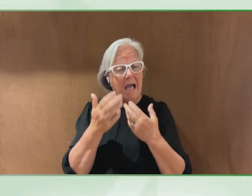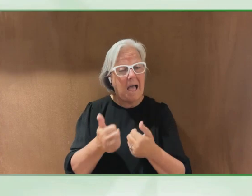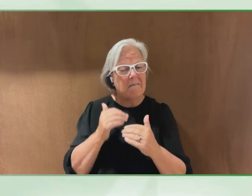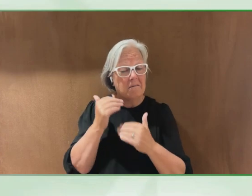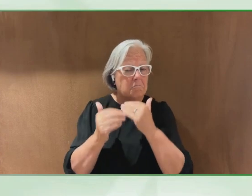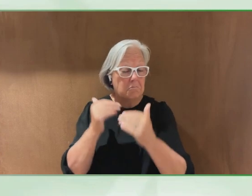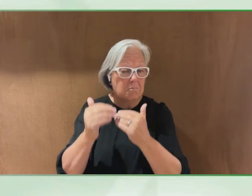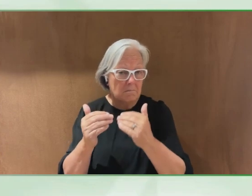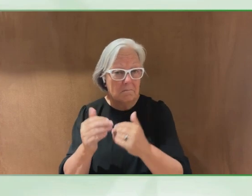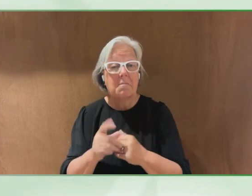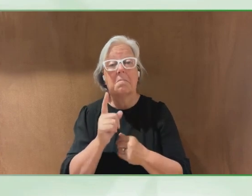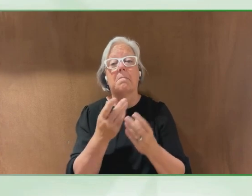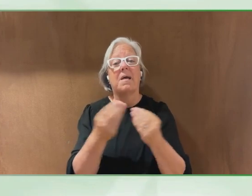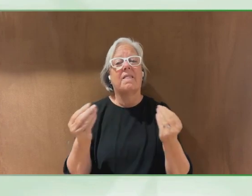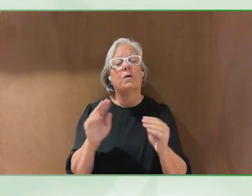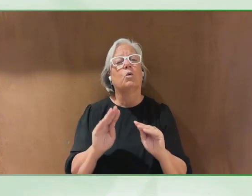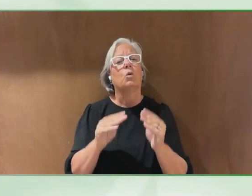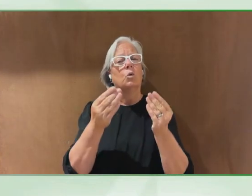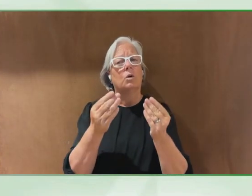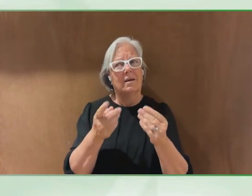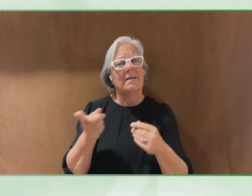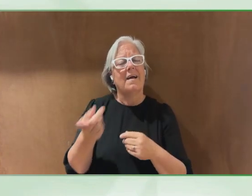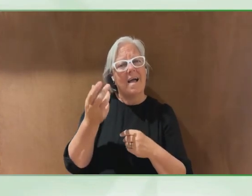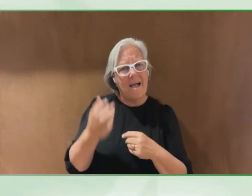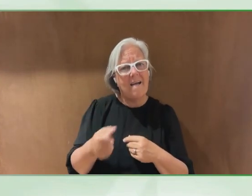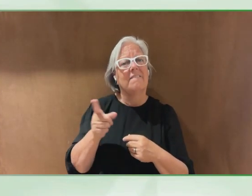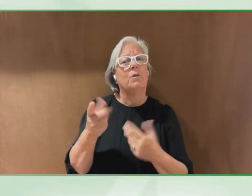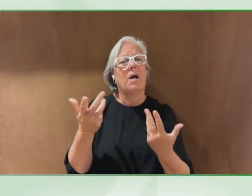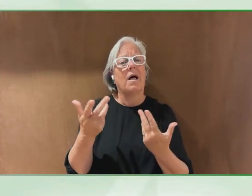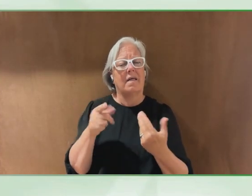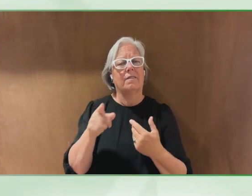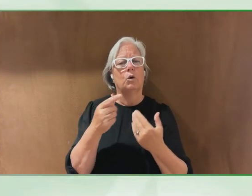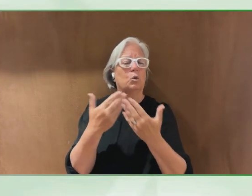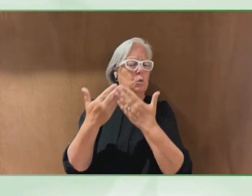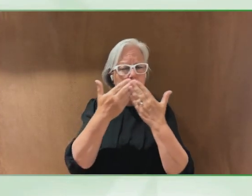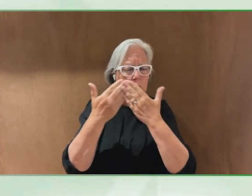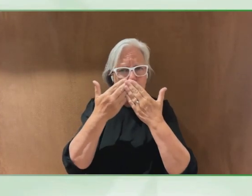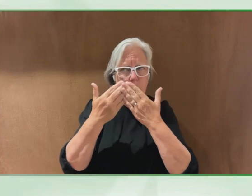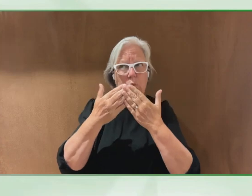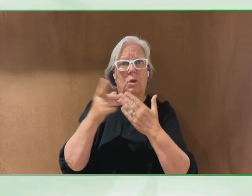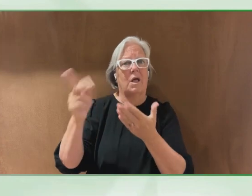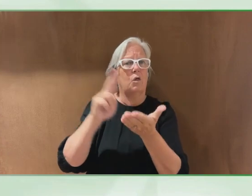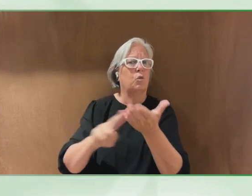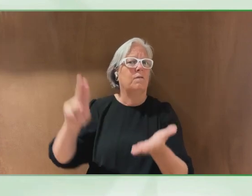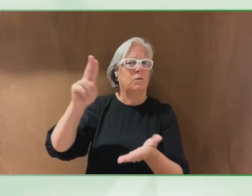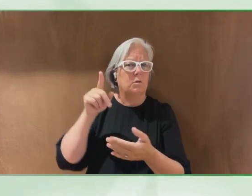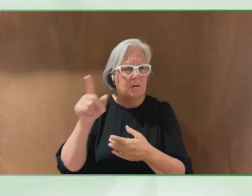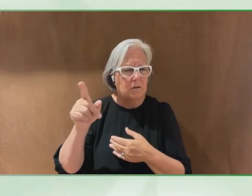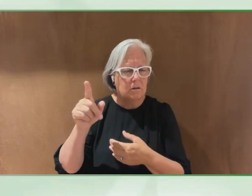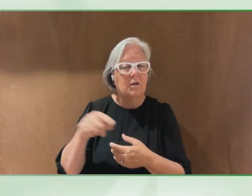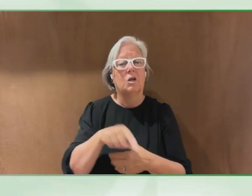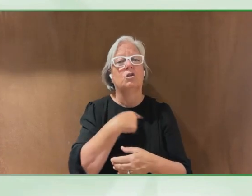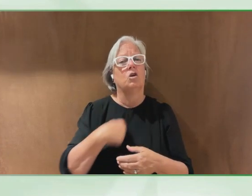disabled youth have received higher education. China has also introduced many policies to